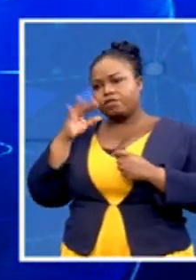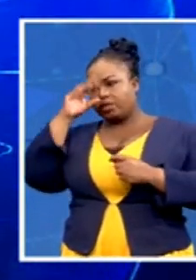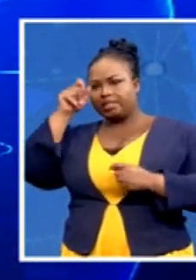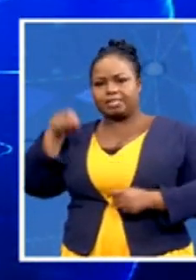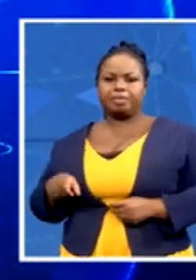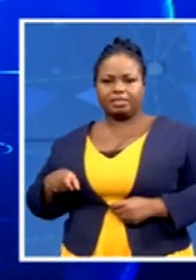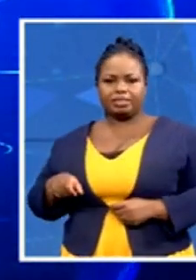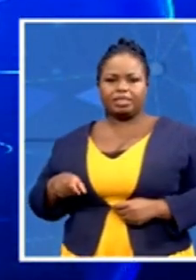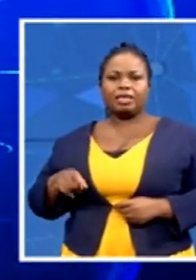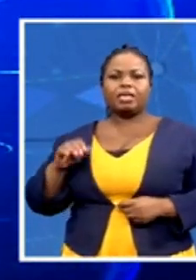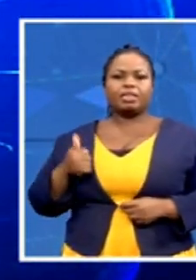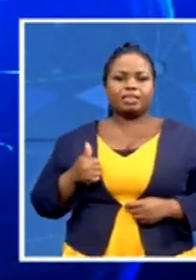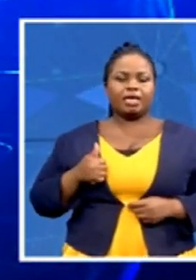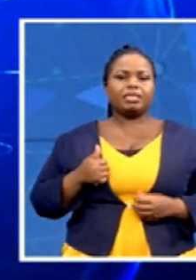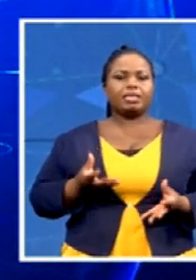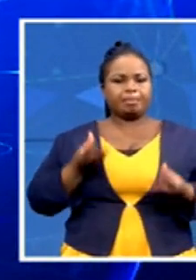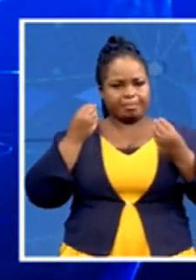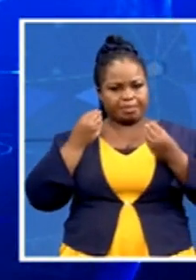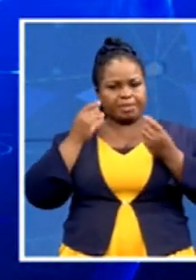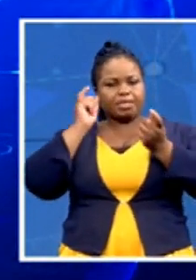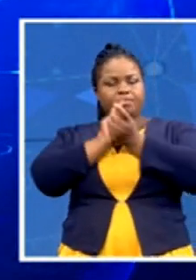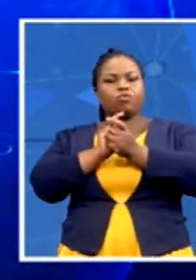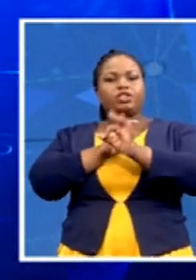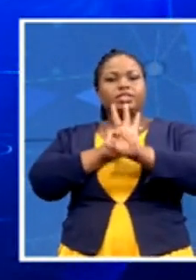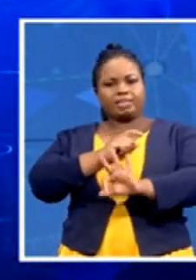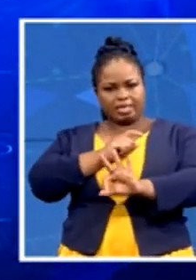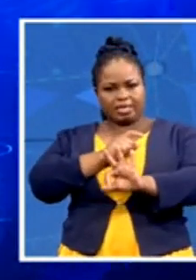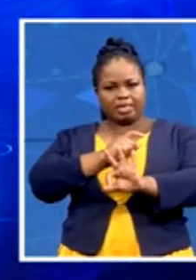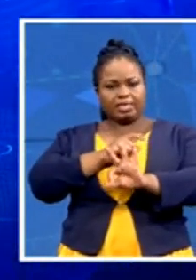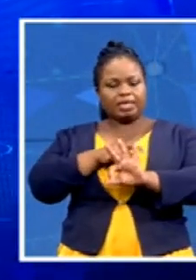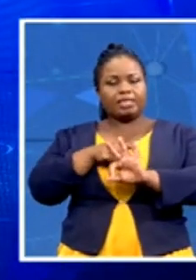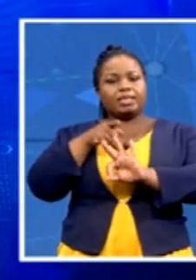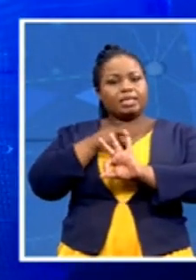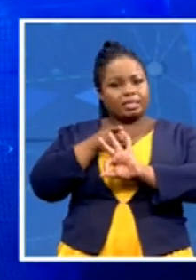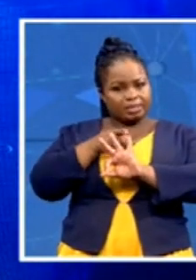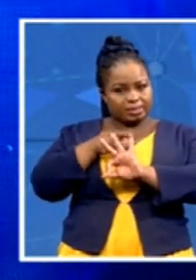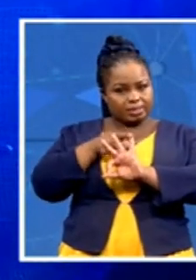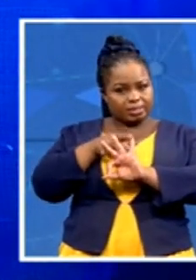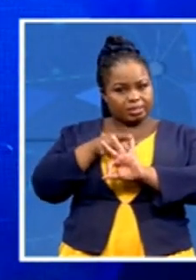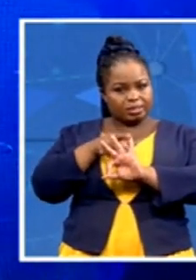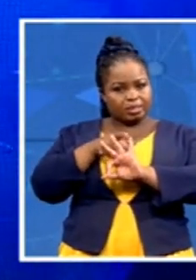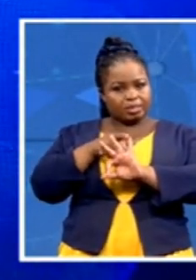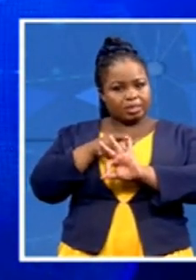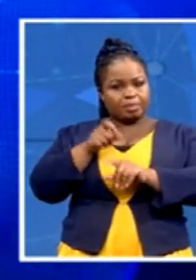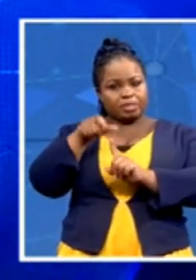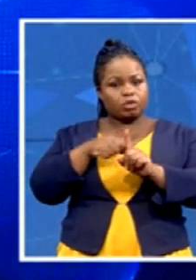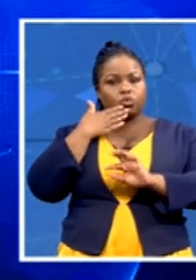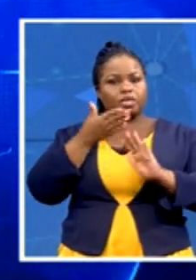ones. And the deceased, they found the deceased with an unlicensed